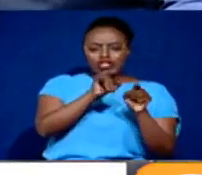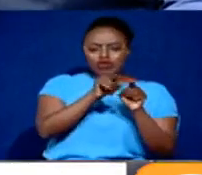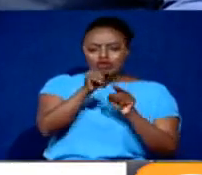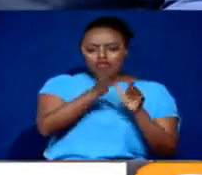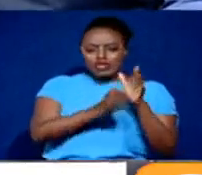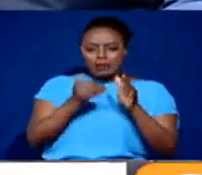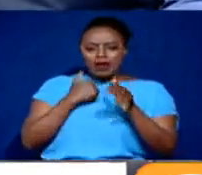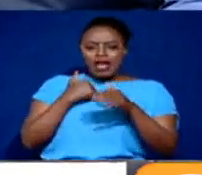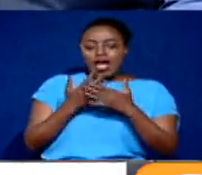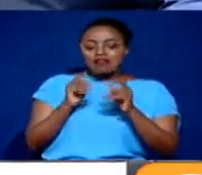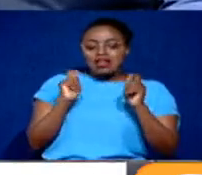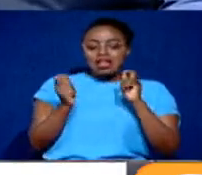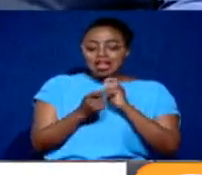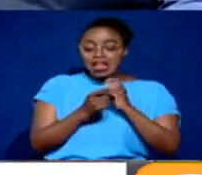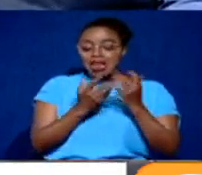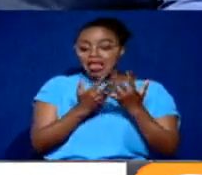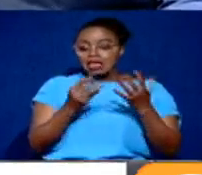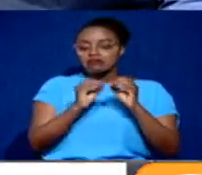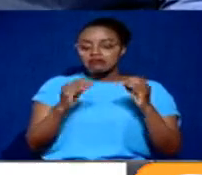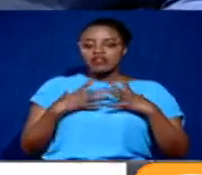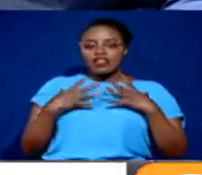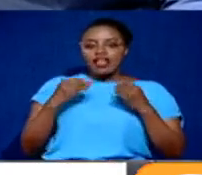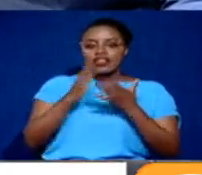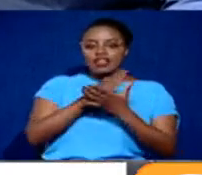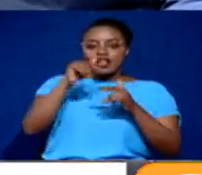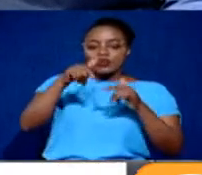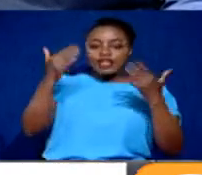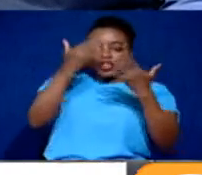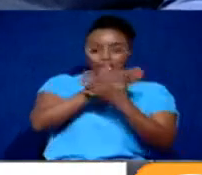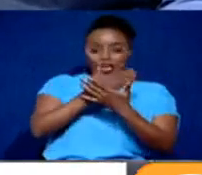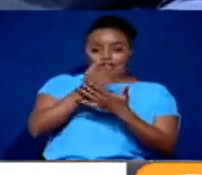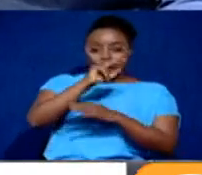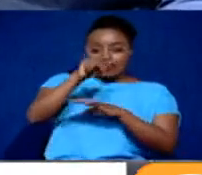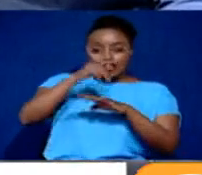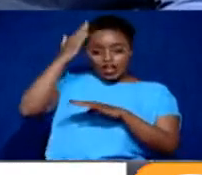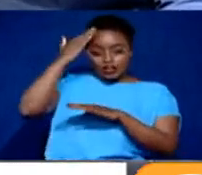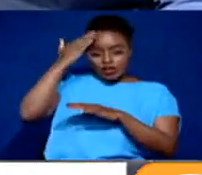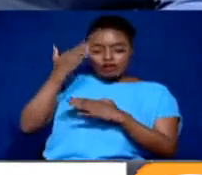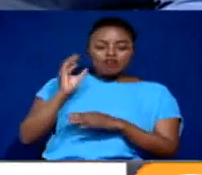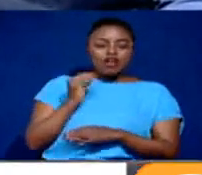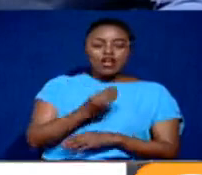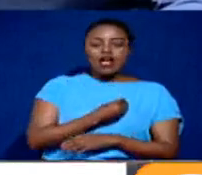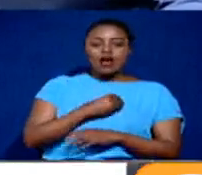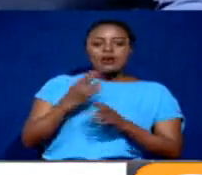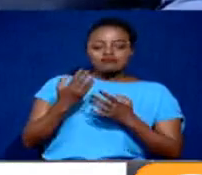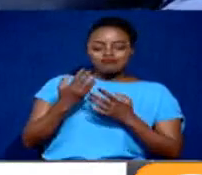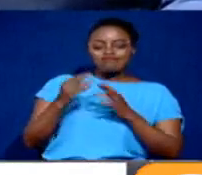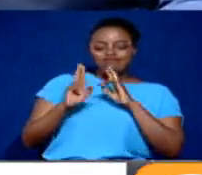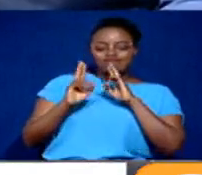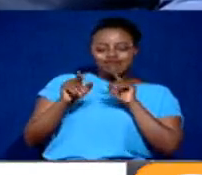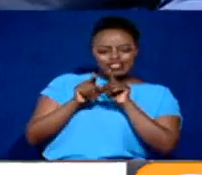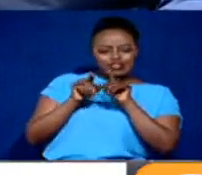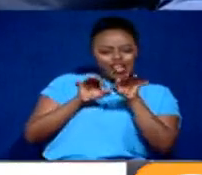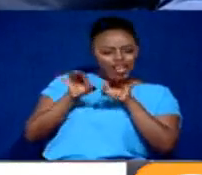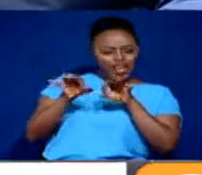has hardly made any difference to Kenya's health sector. Tonight on the National Reminder, our very own Victoria Rubadiri takes you